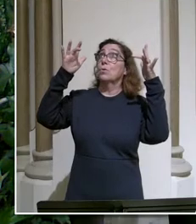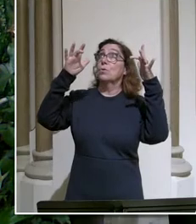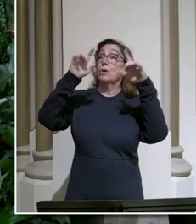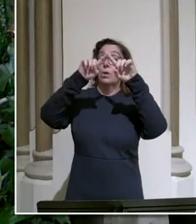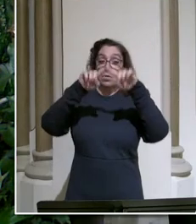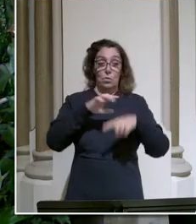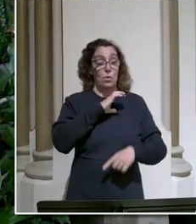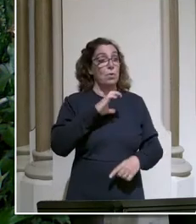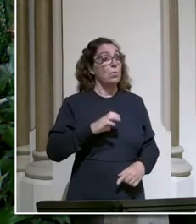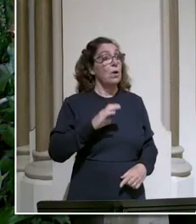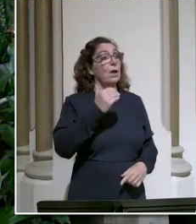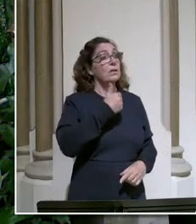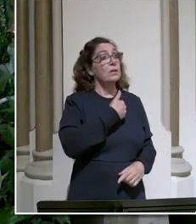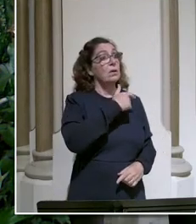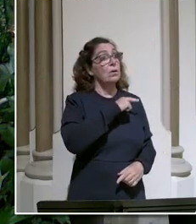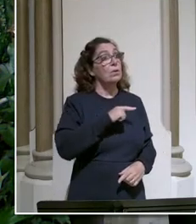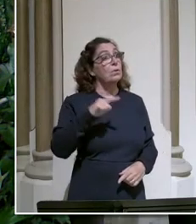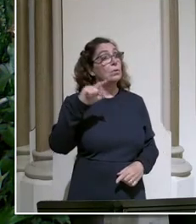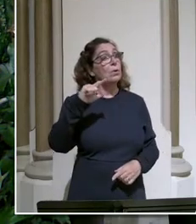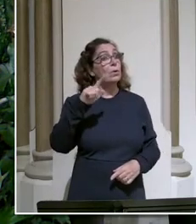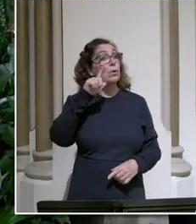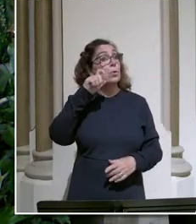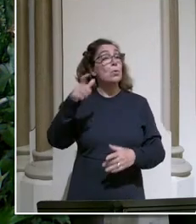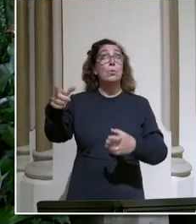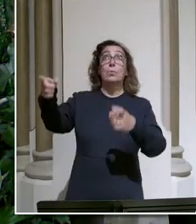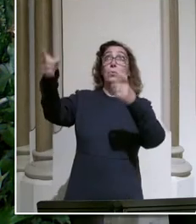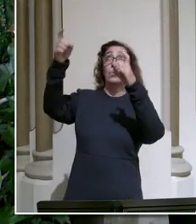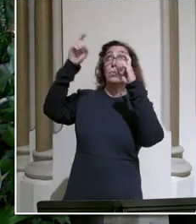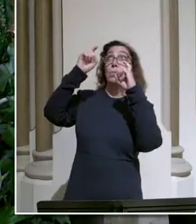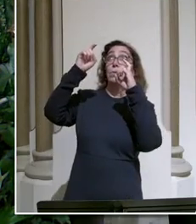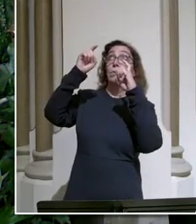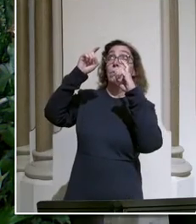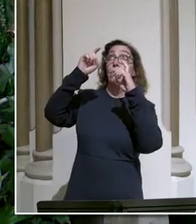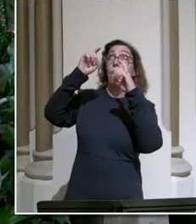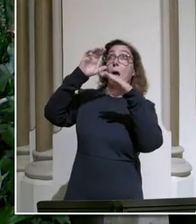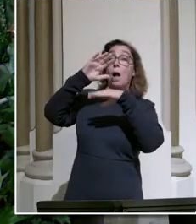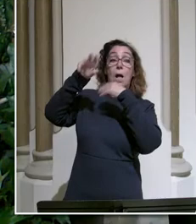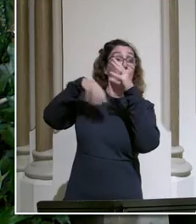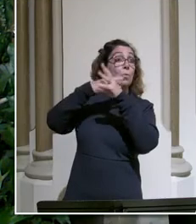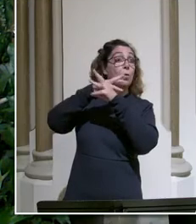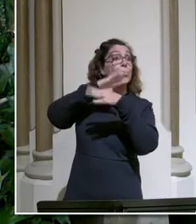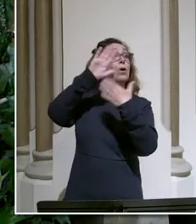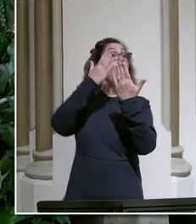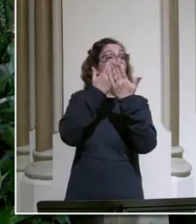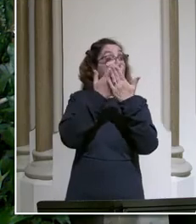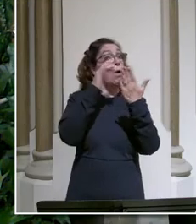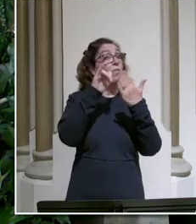our Lord, through him you bestow on the world all that is good.